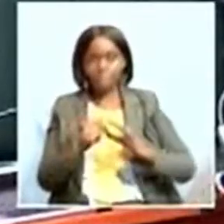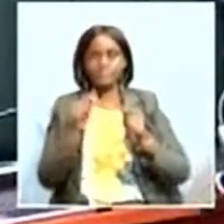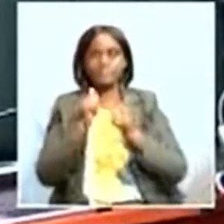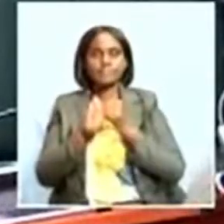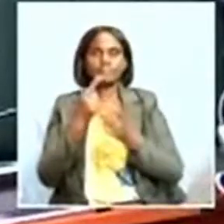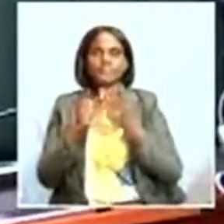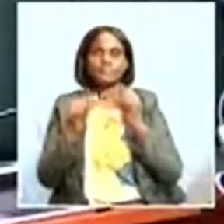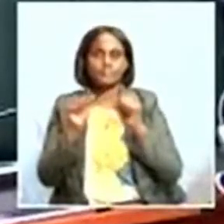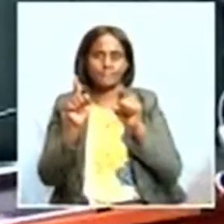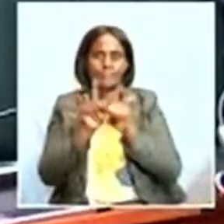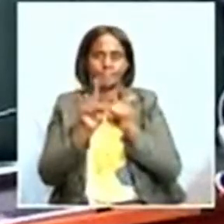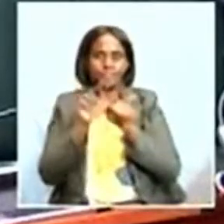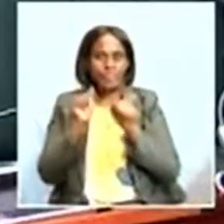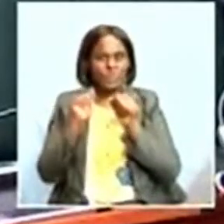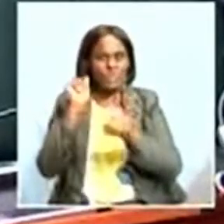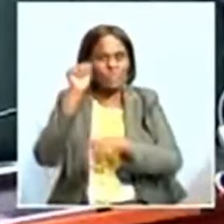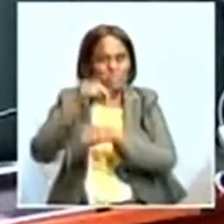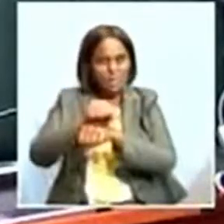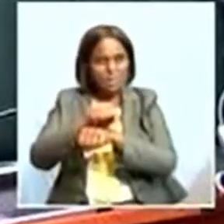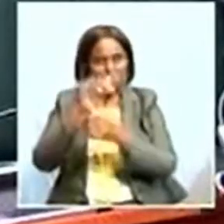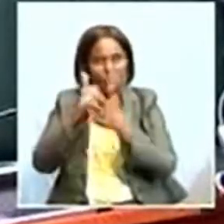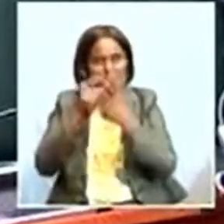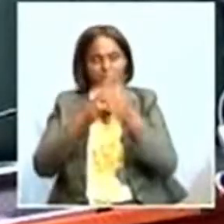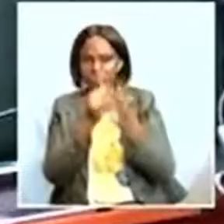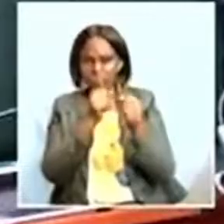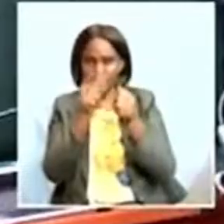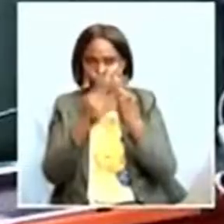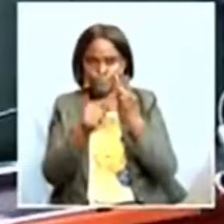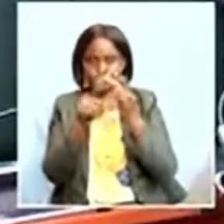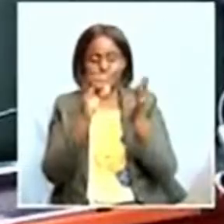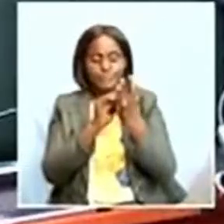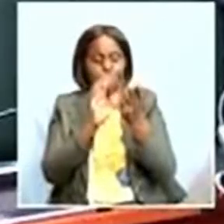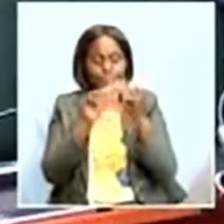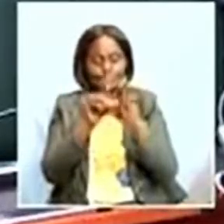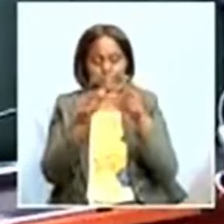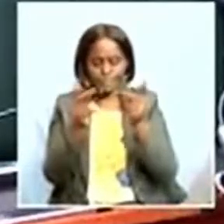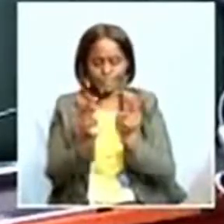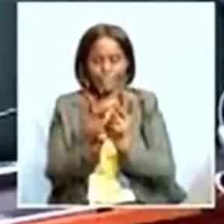that outweighs the old system. Meaning, place,